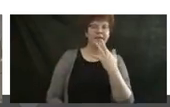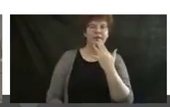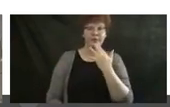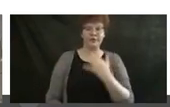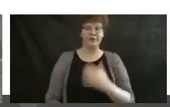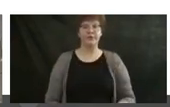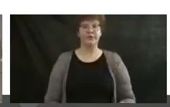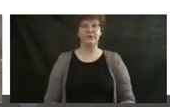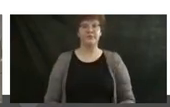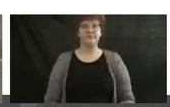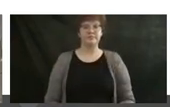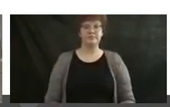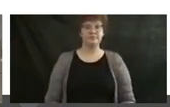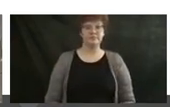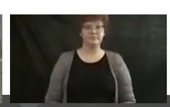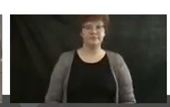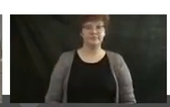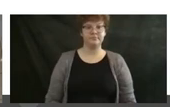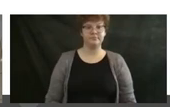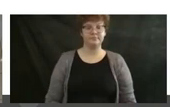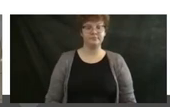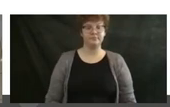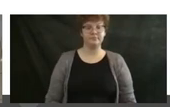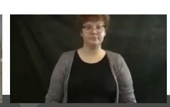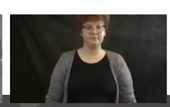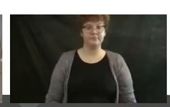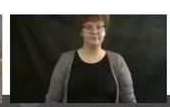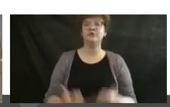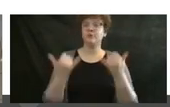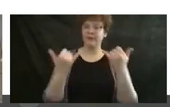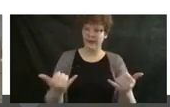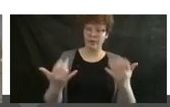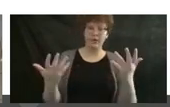now it's a pink fill and a